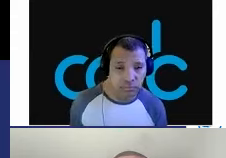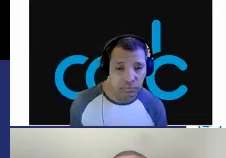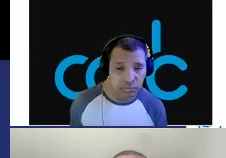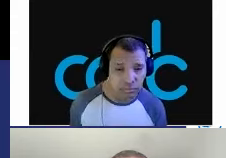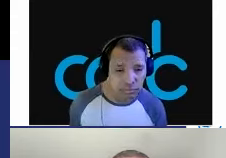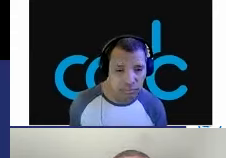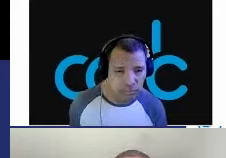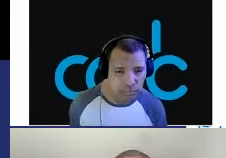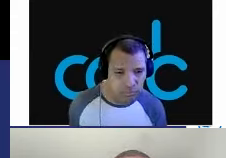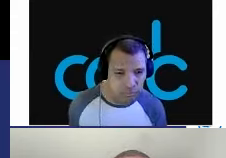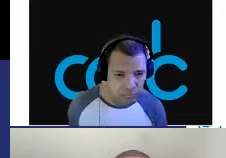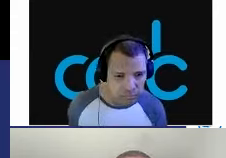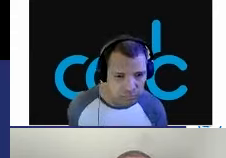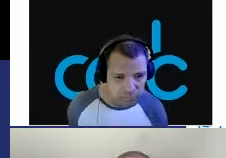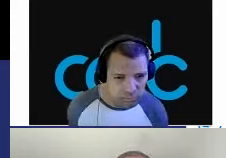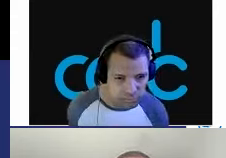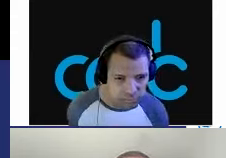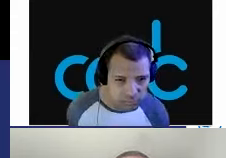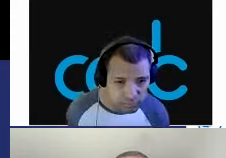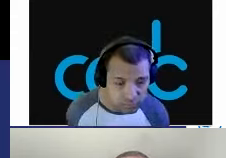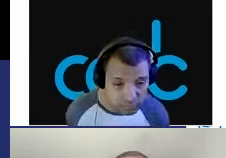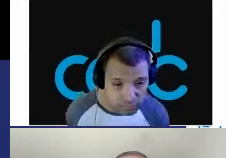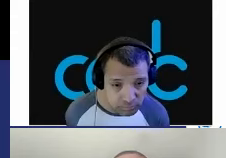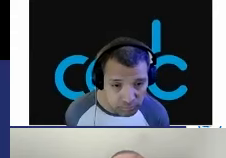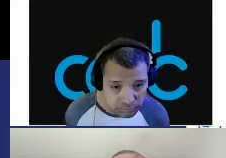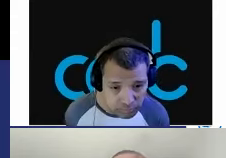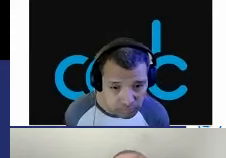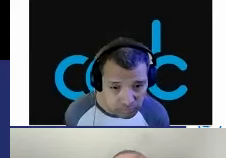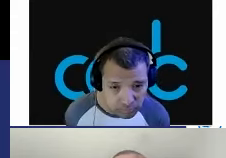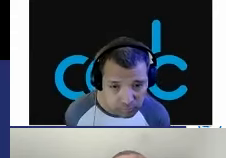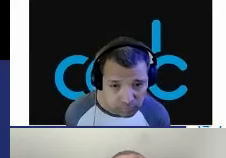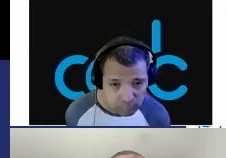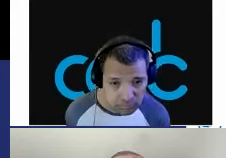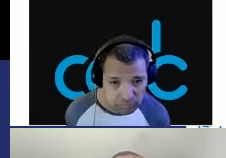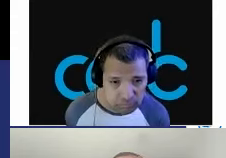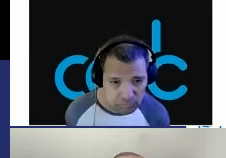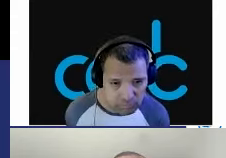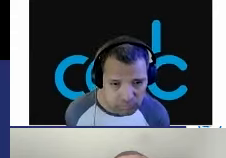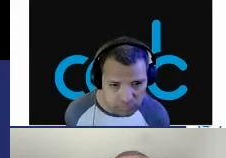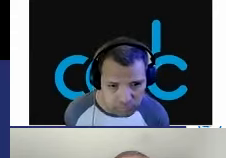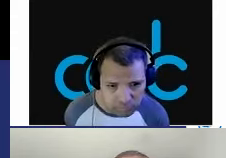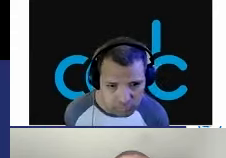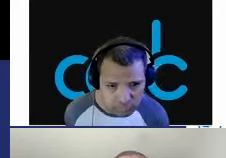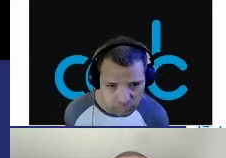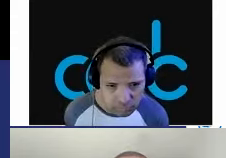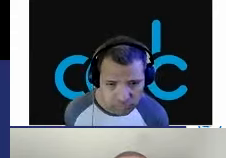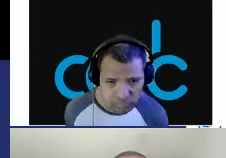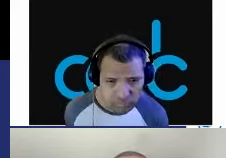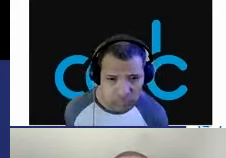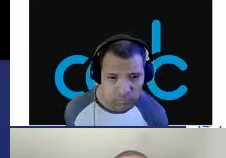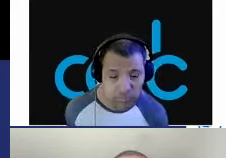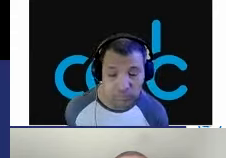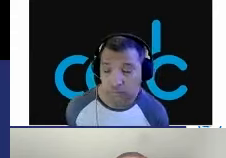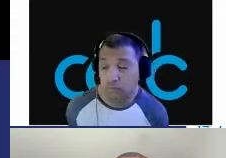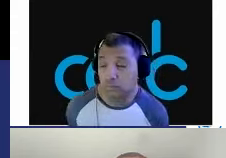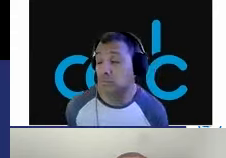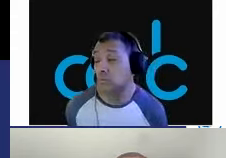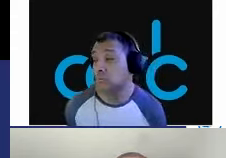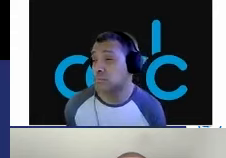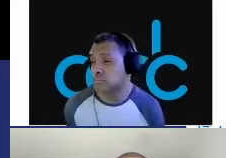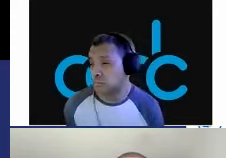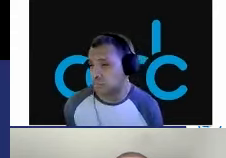is partnering with organizations that are historically not at the table. Individuals, thought partners, folks in the community